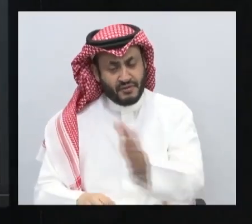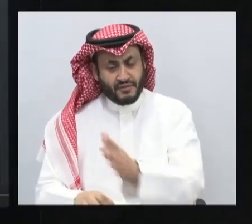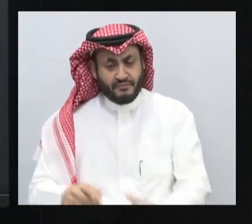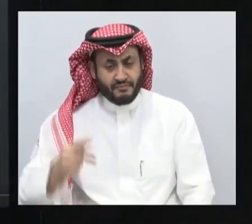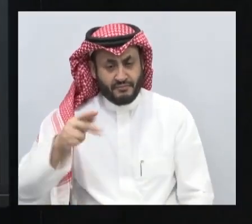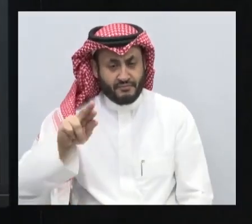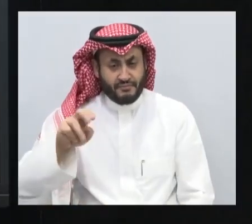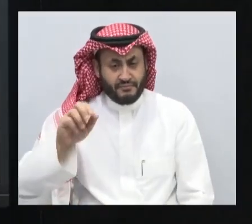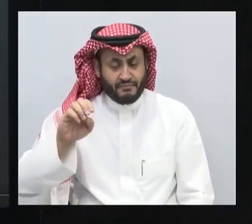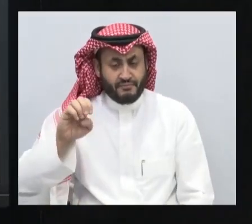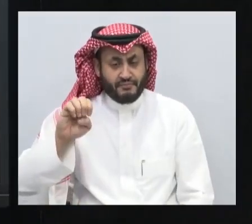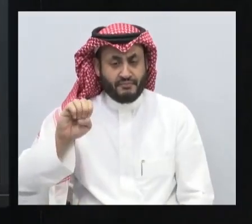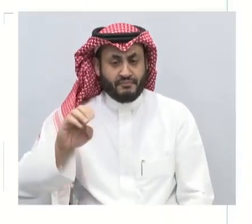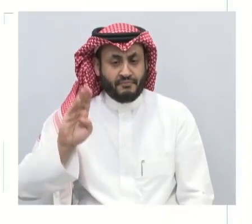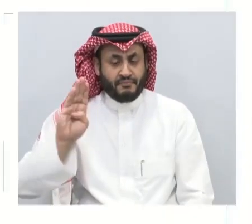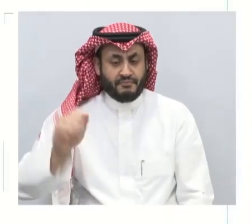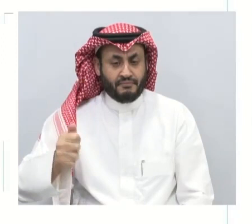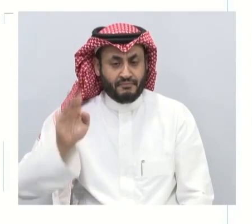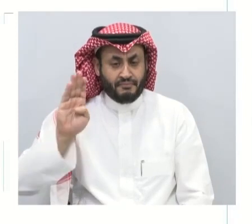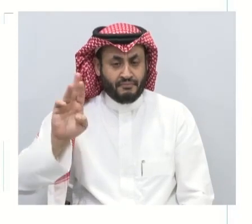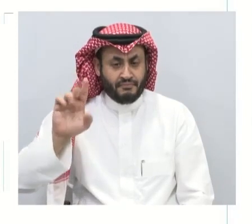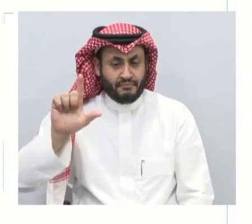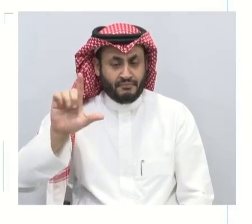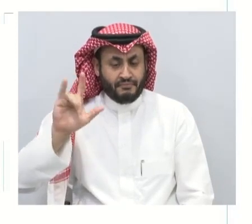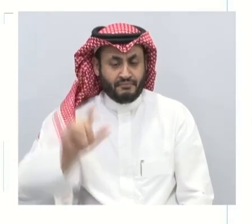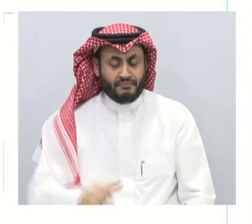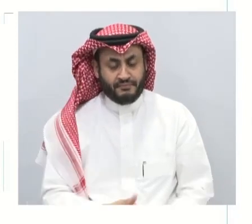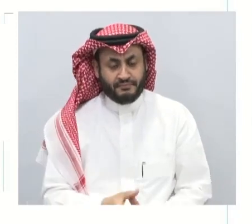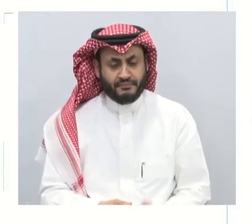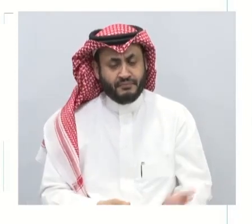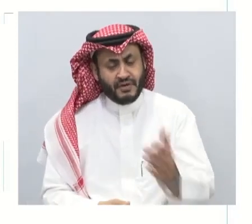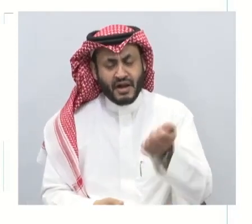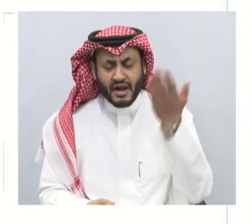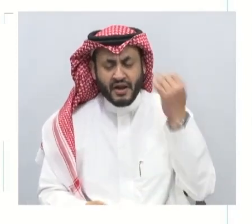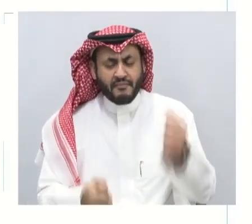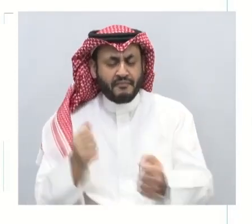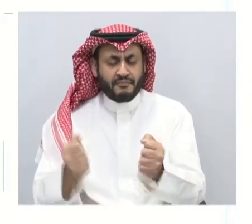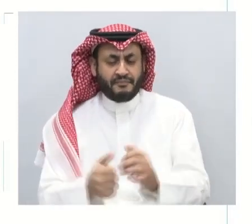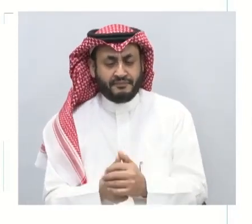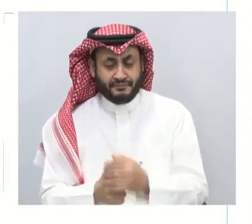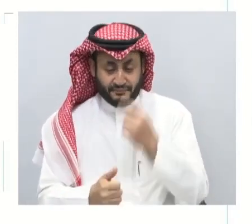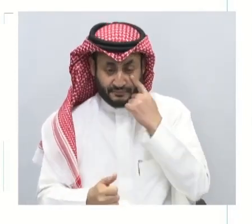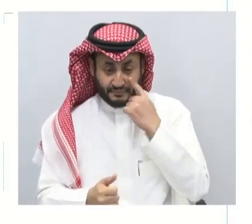it. Okay, also we had an exercise in the previous lesson. If you still remember, you